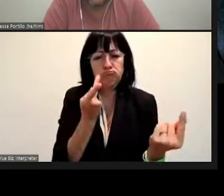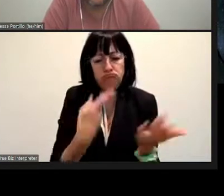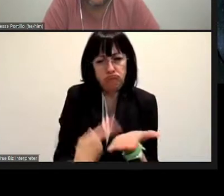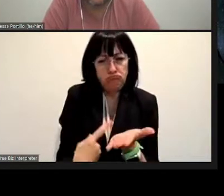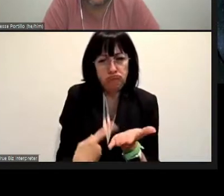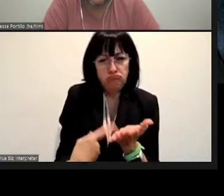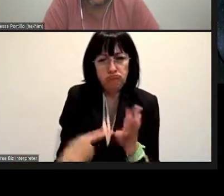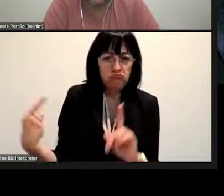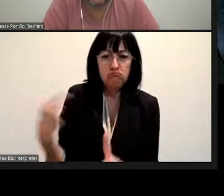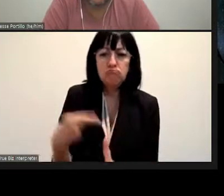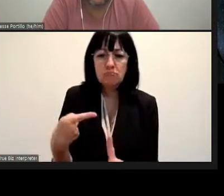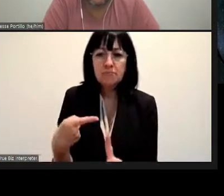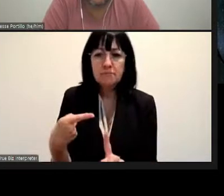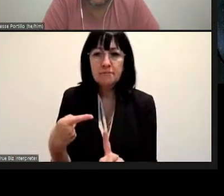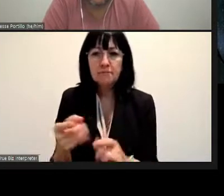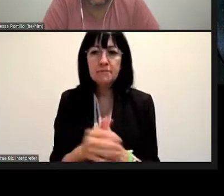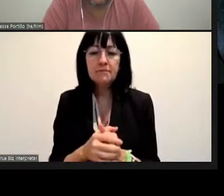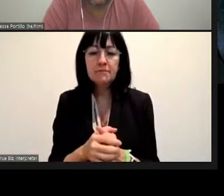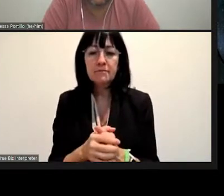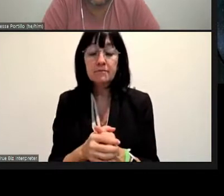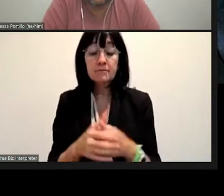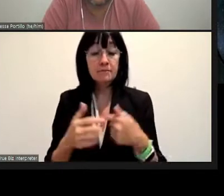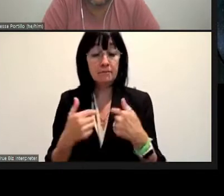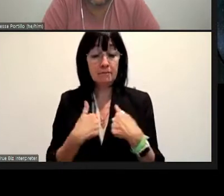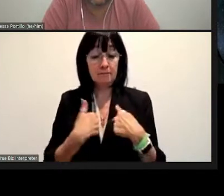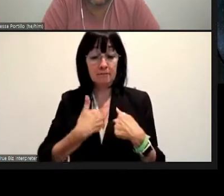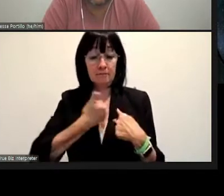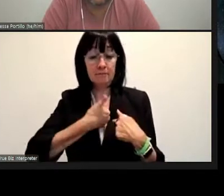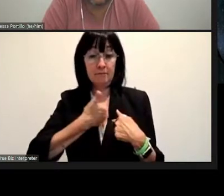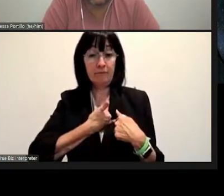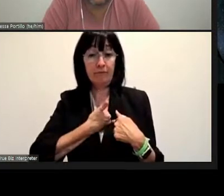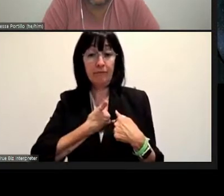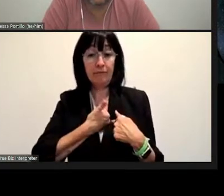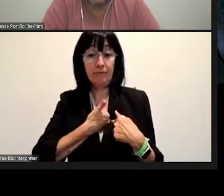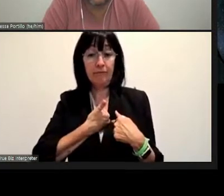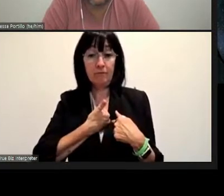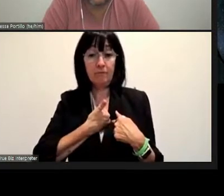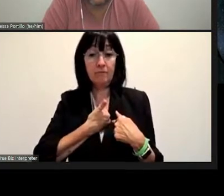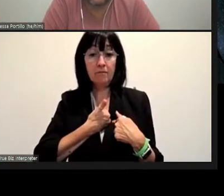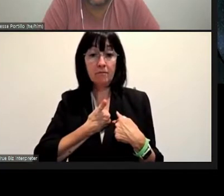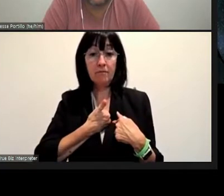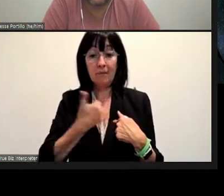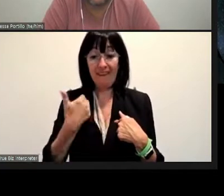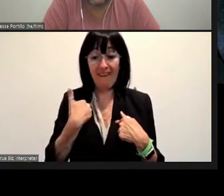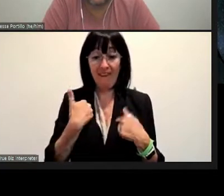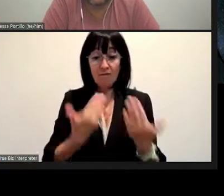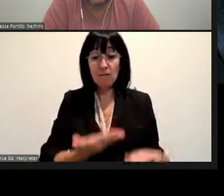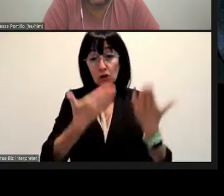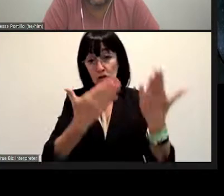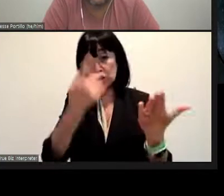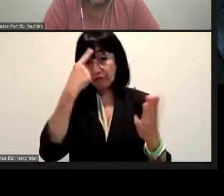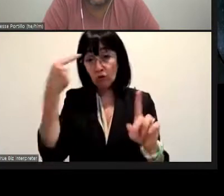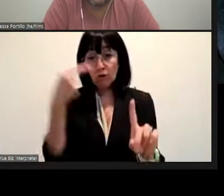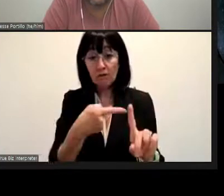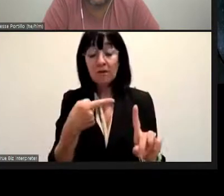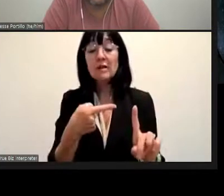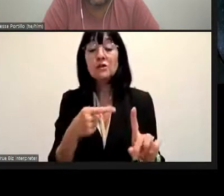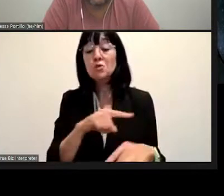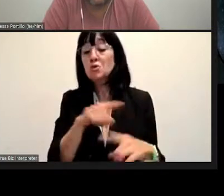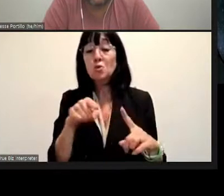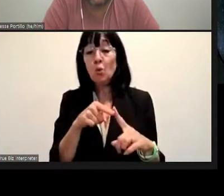And this is, and I don't necessarily have suggestions for this, but when garments are not